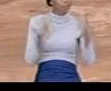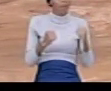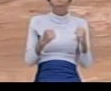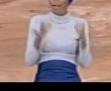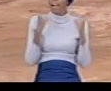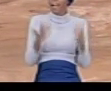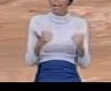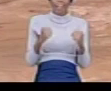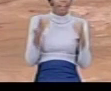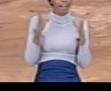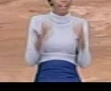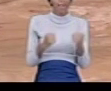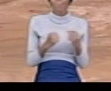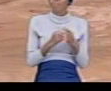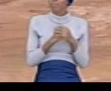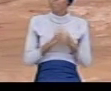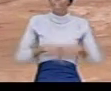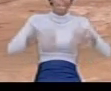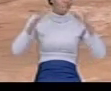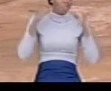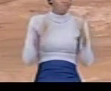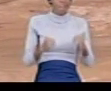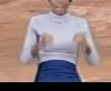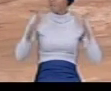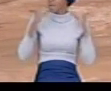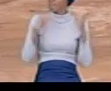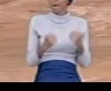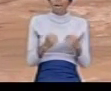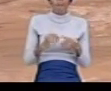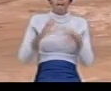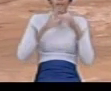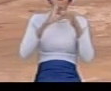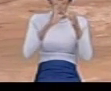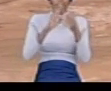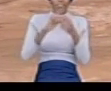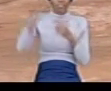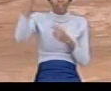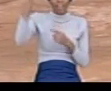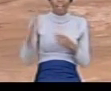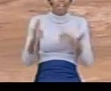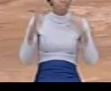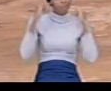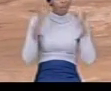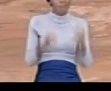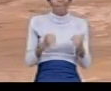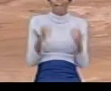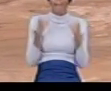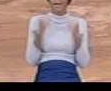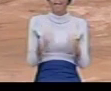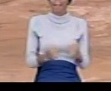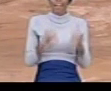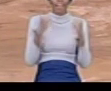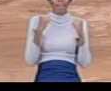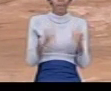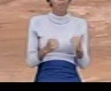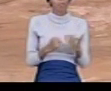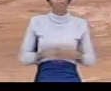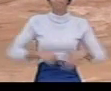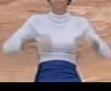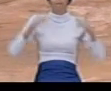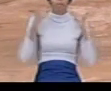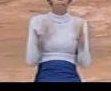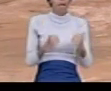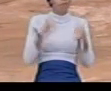God. Power, power belongs to God. Power, power belongs to God. Power. Power belongs